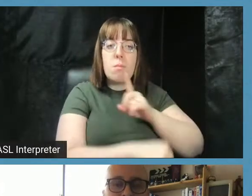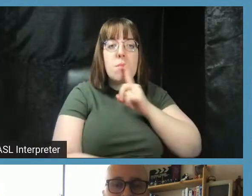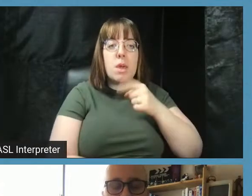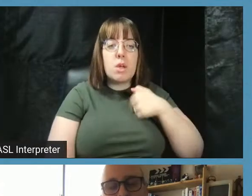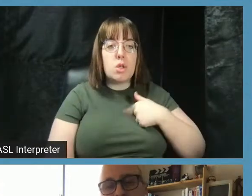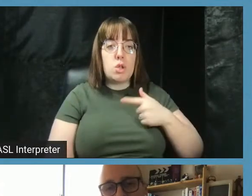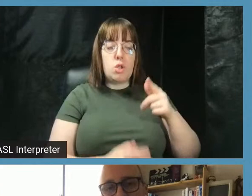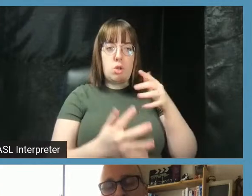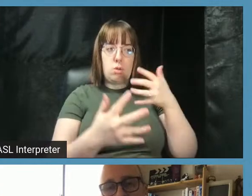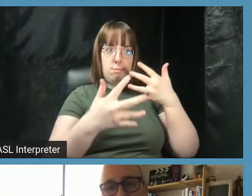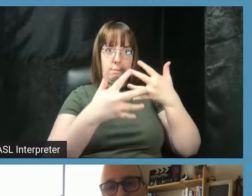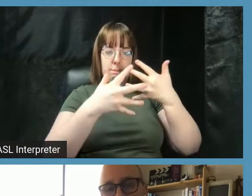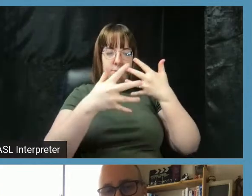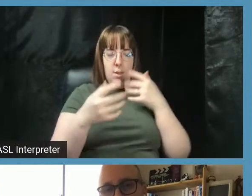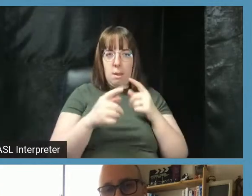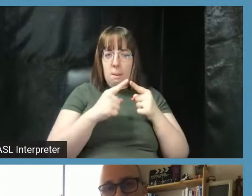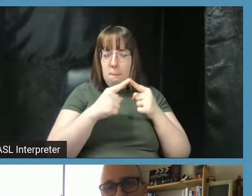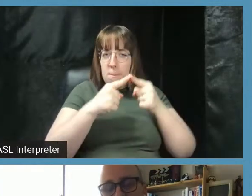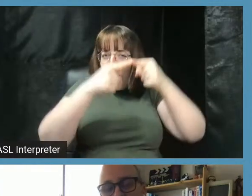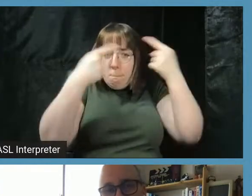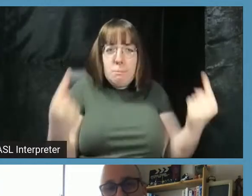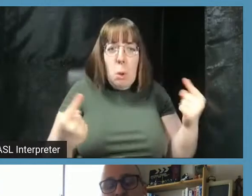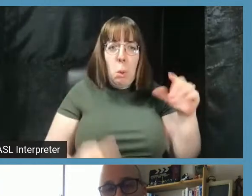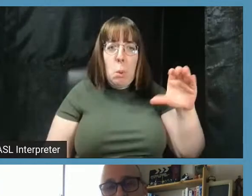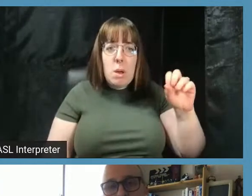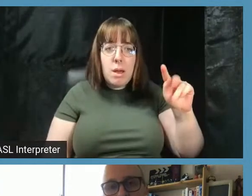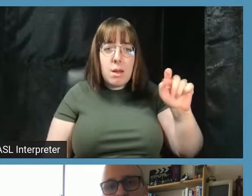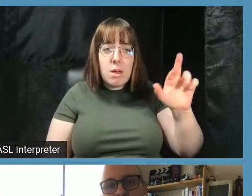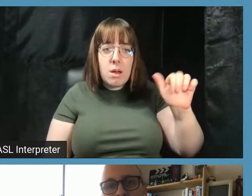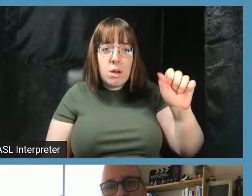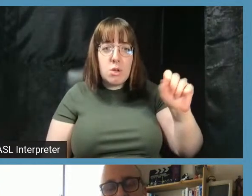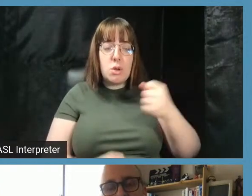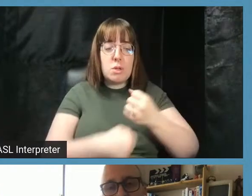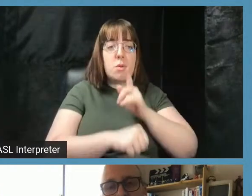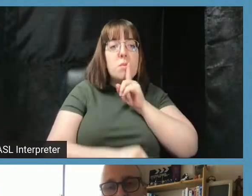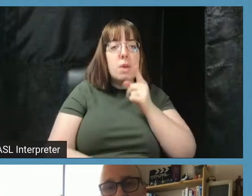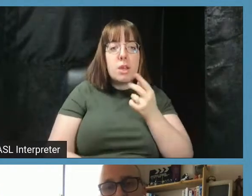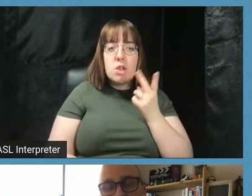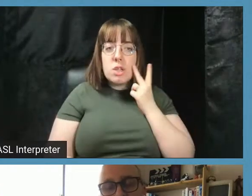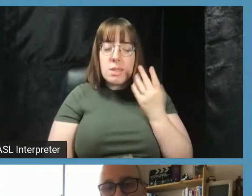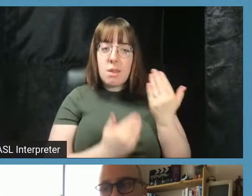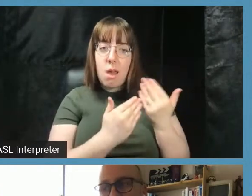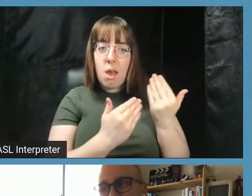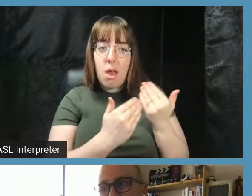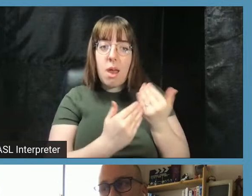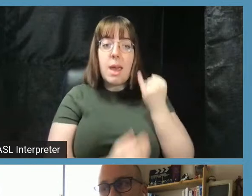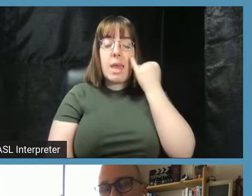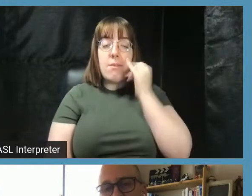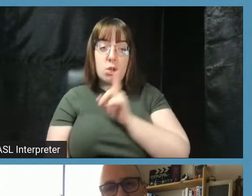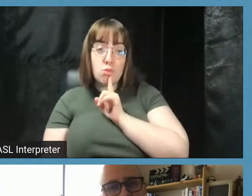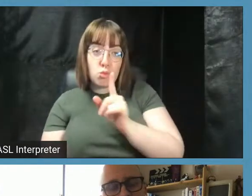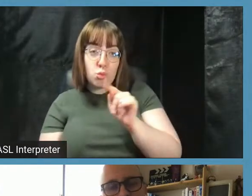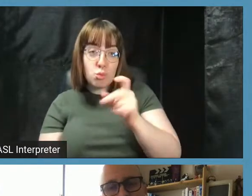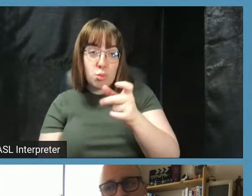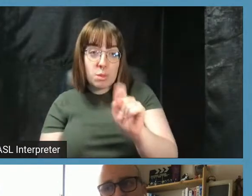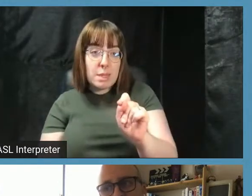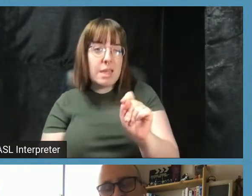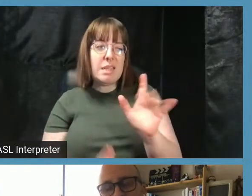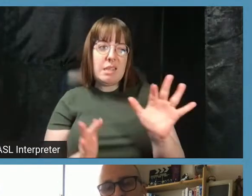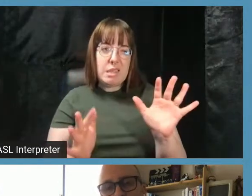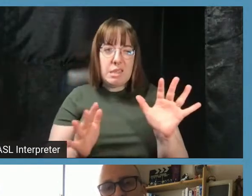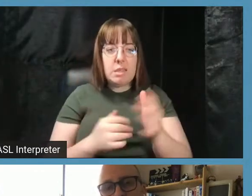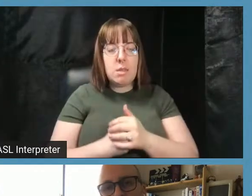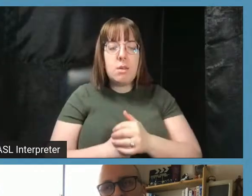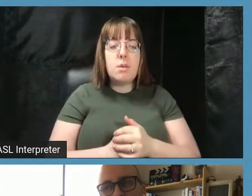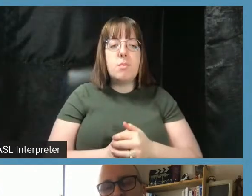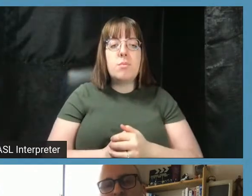as possible. So if it is an image or pixel based, like it's not going to do that like as if it's true text. And then the other thing is,